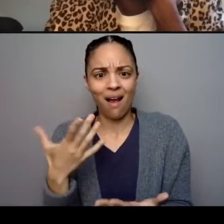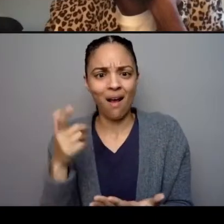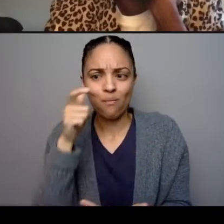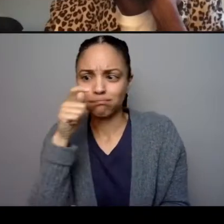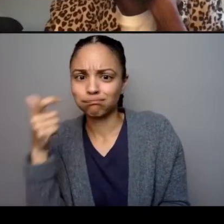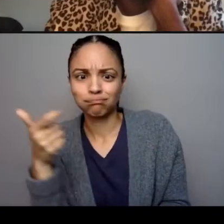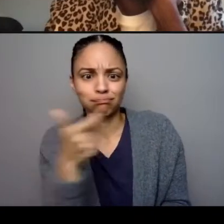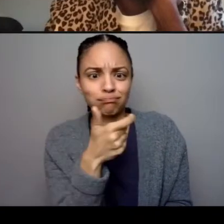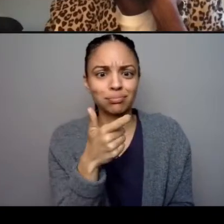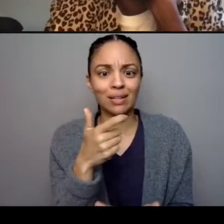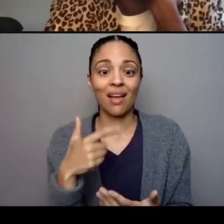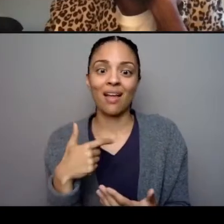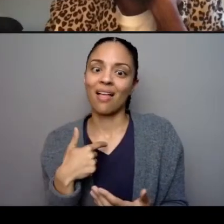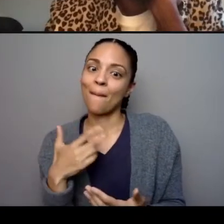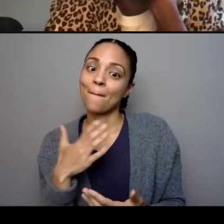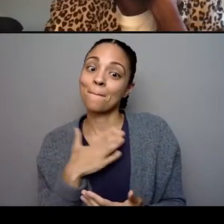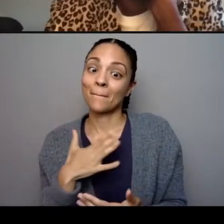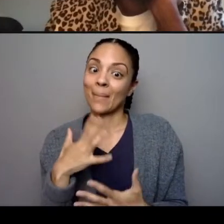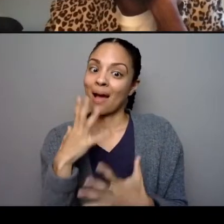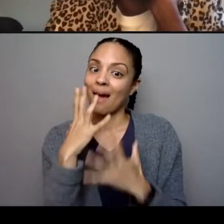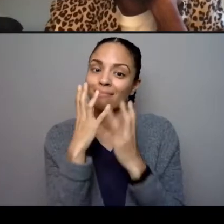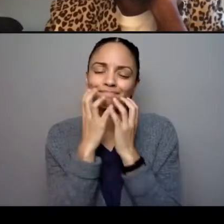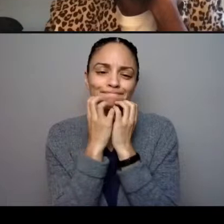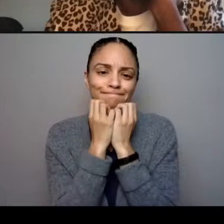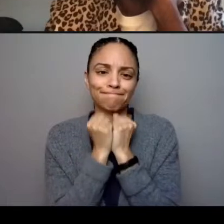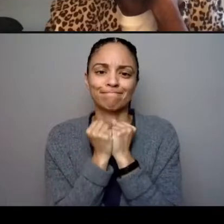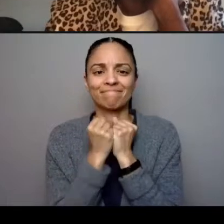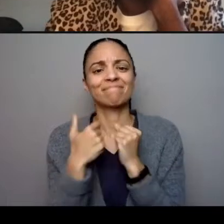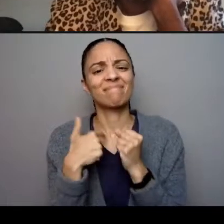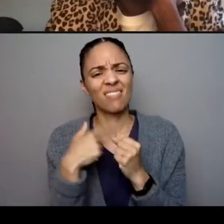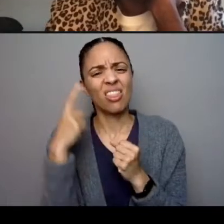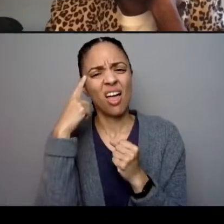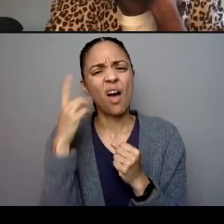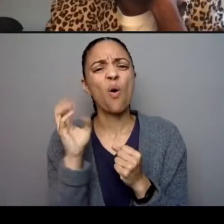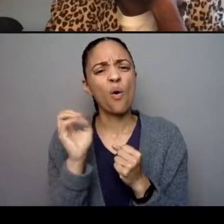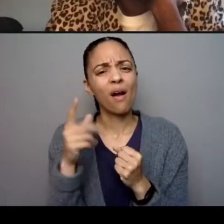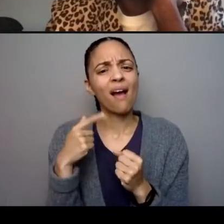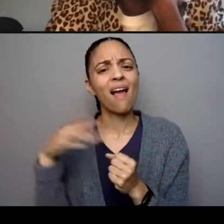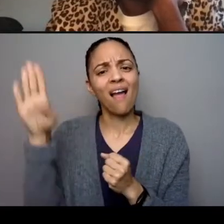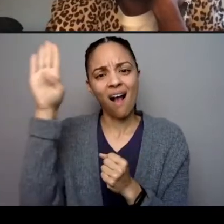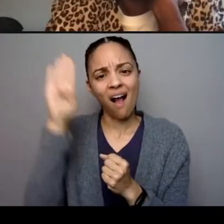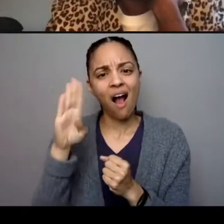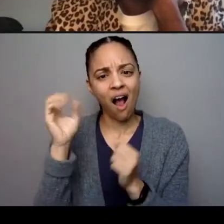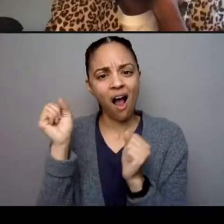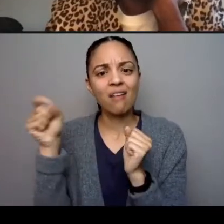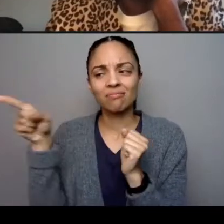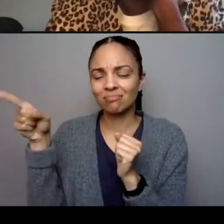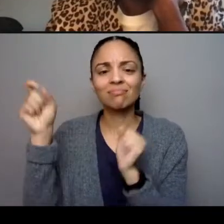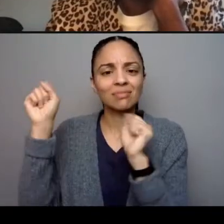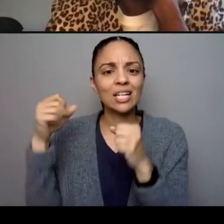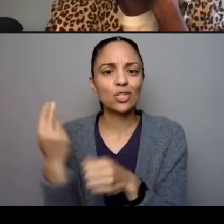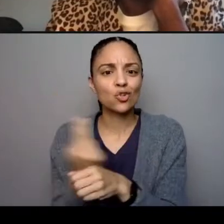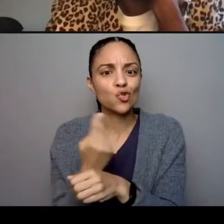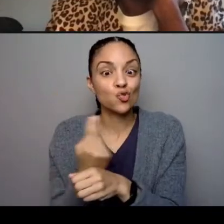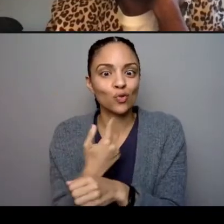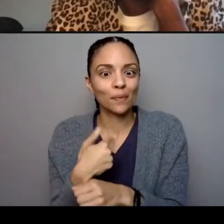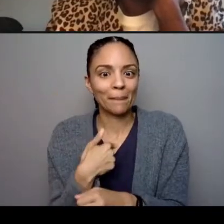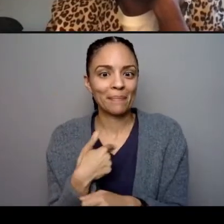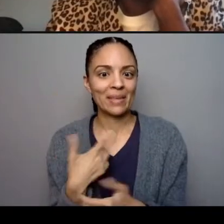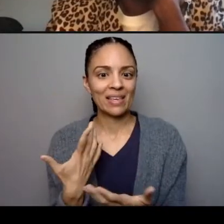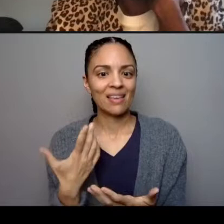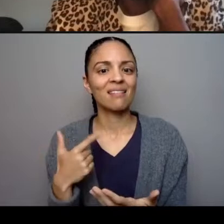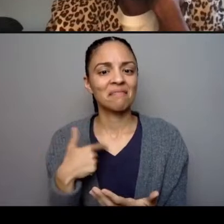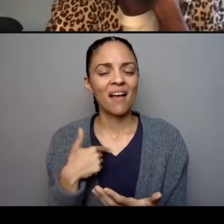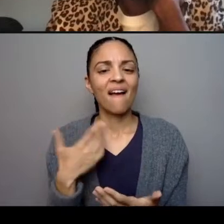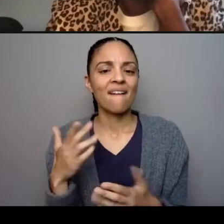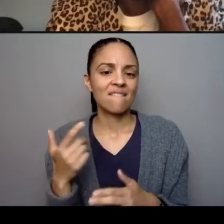my craft and passion, somehow God can use me with it. So that's always been, I think, the crux, the root, and I think the